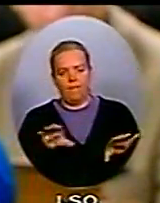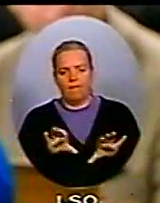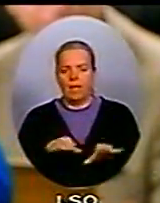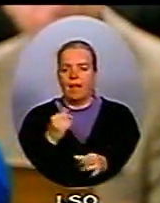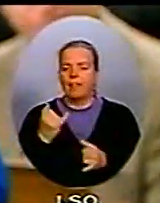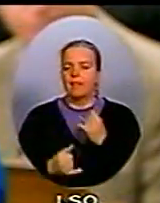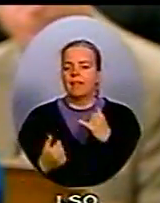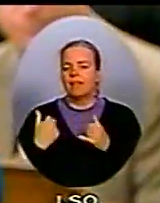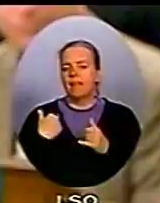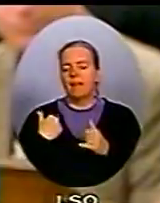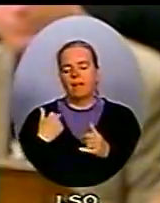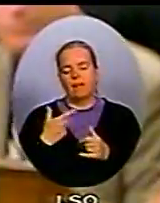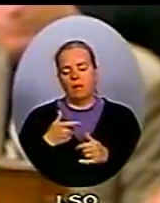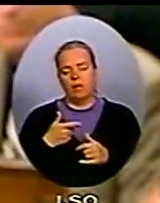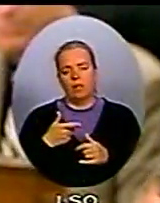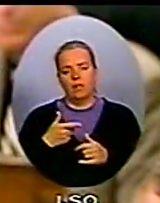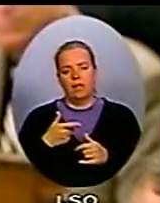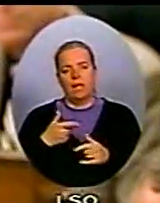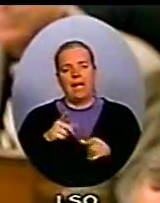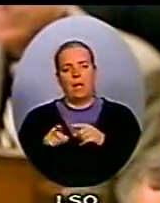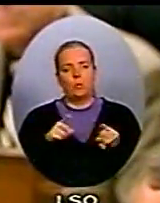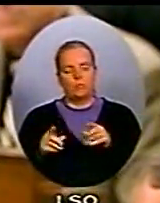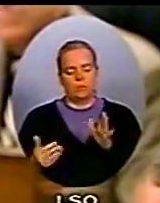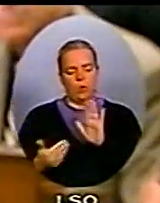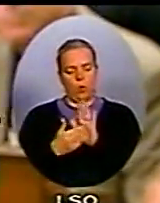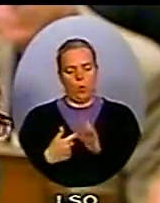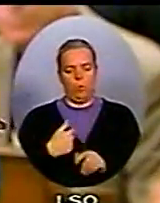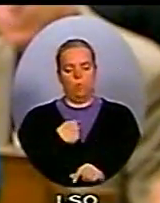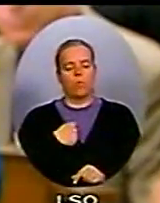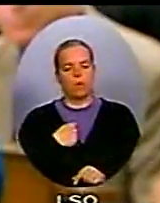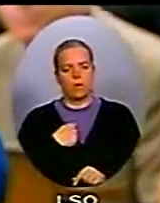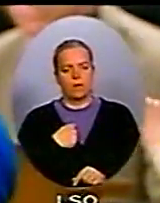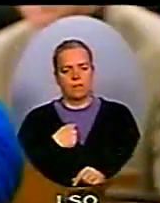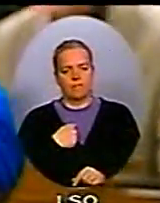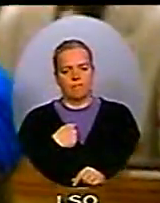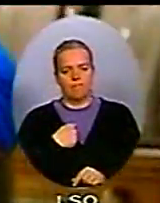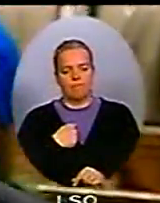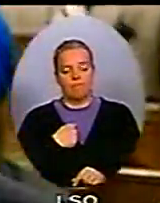you, Mr. Speaker, found no cause for that, and still waiting for his apology for that. Yeah.